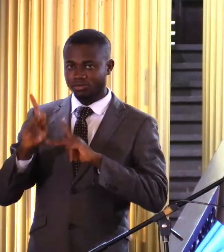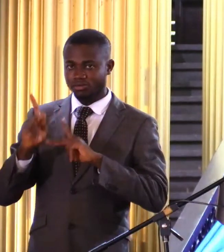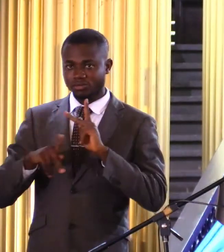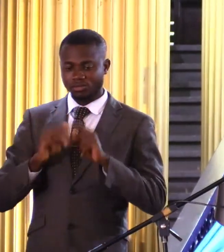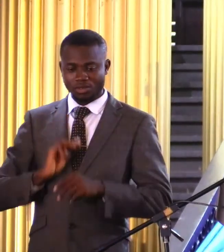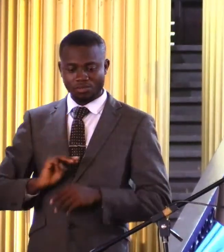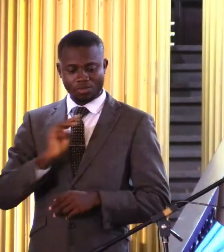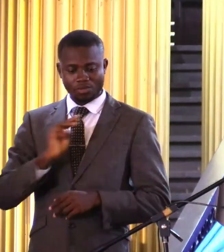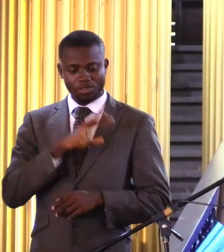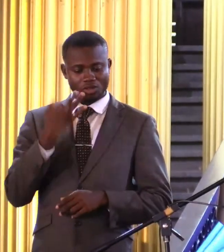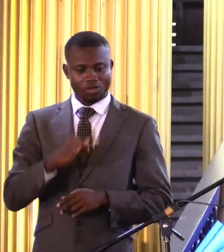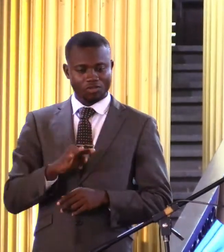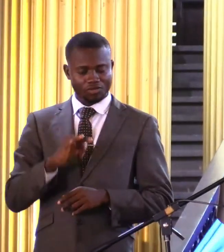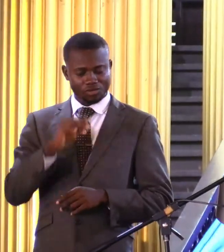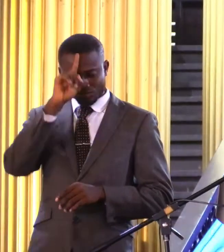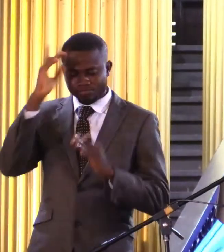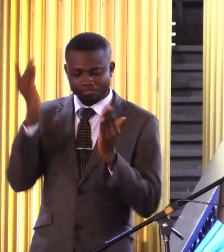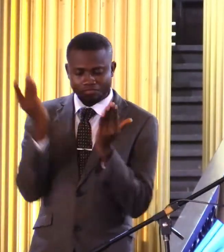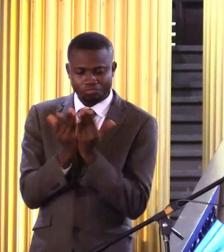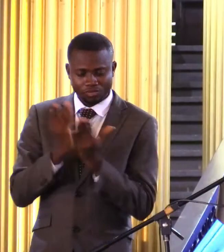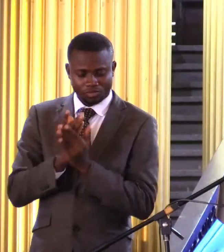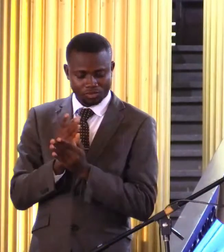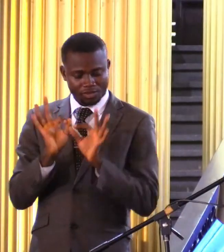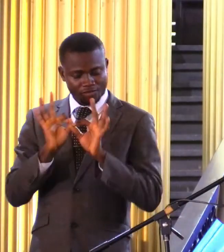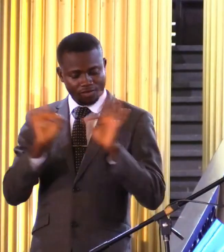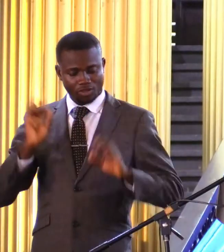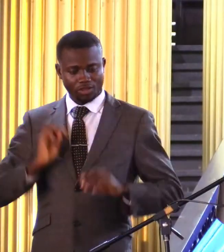of convocation, faculty members,